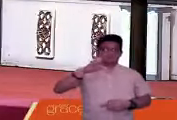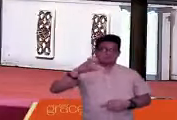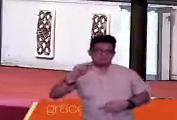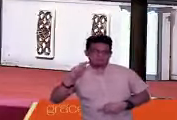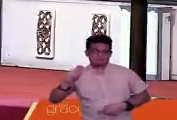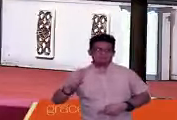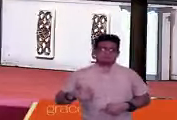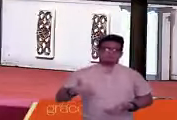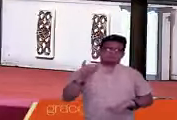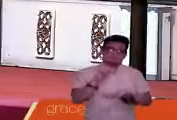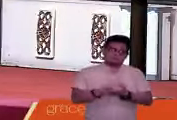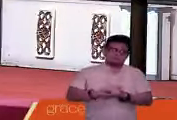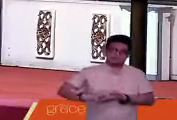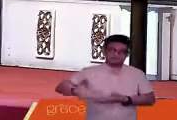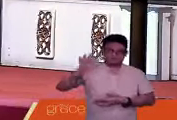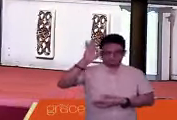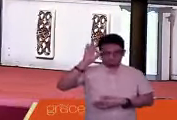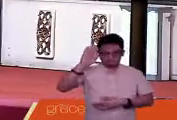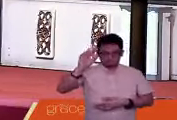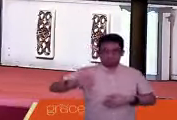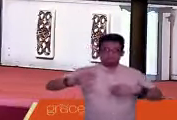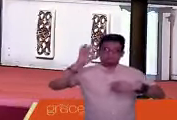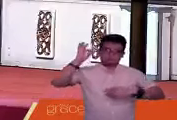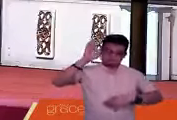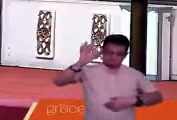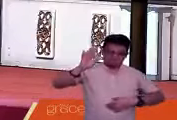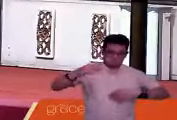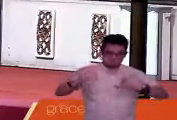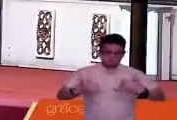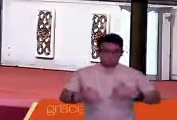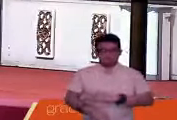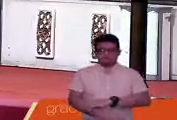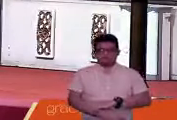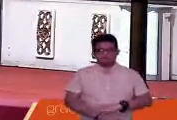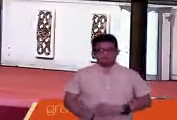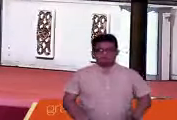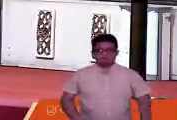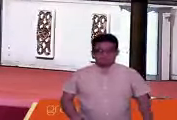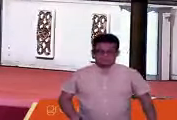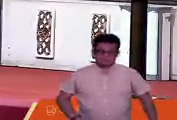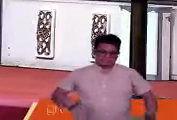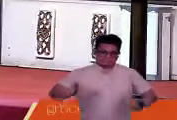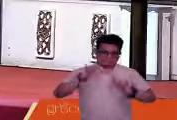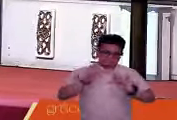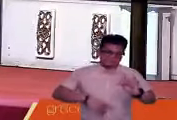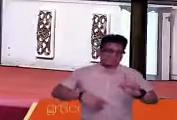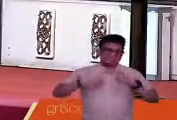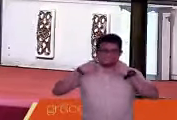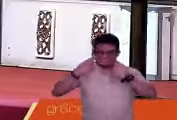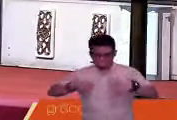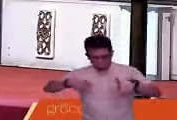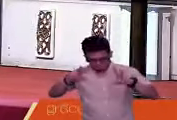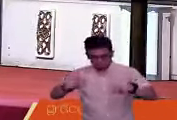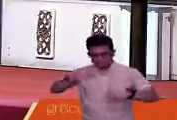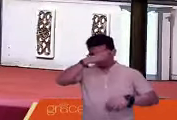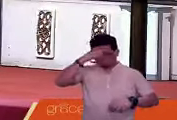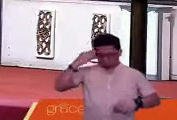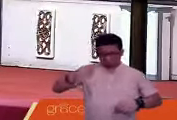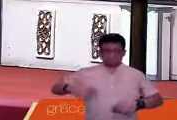karong gabi una. O ako kabalibad, mga kaigsunan, bisan di ko kakita kayo sa akong mga notes because